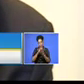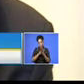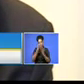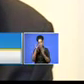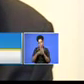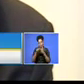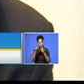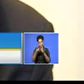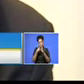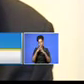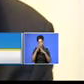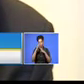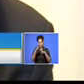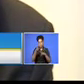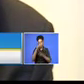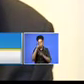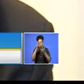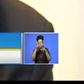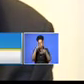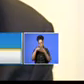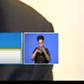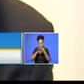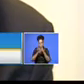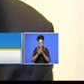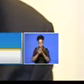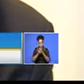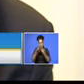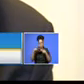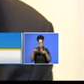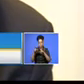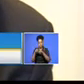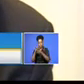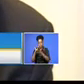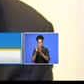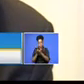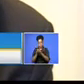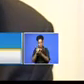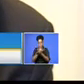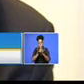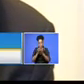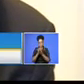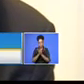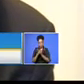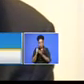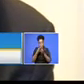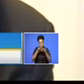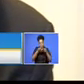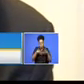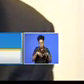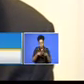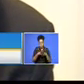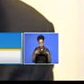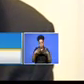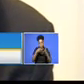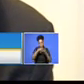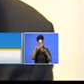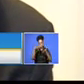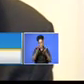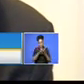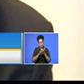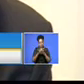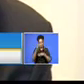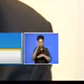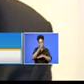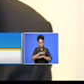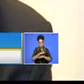to respond to their admissions office. We lose a lot of students that way because they have to respond and say, well, I am going,